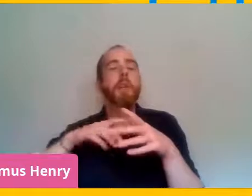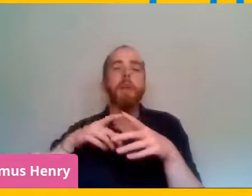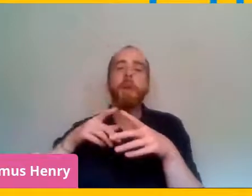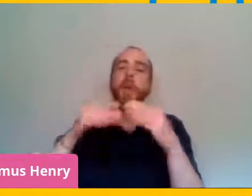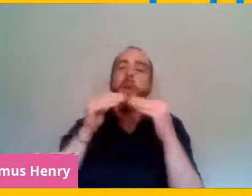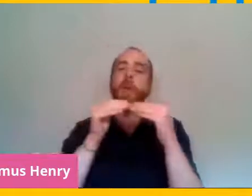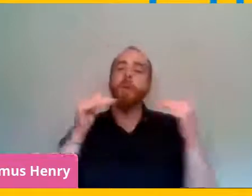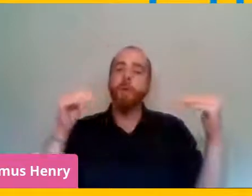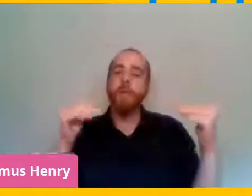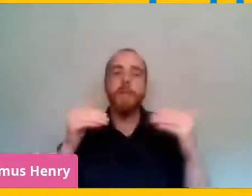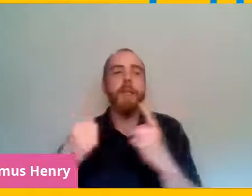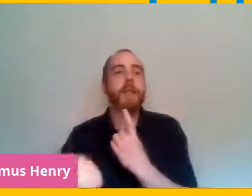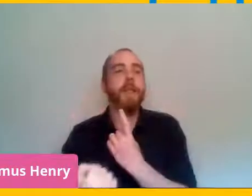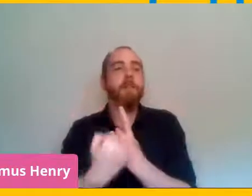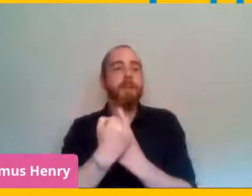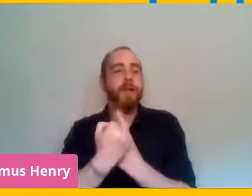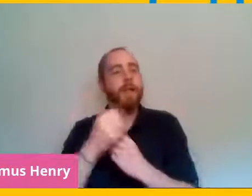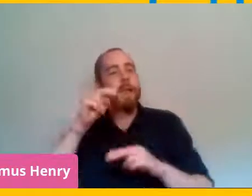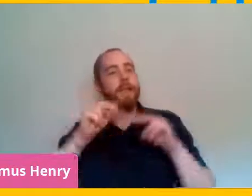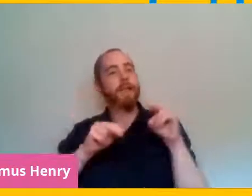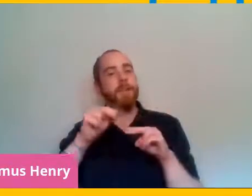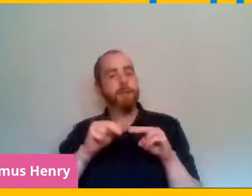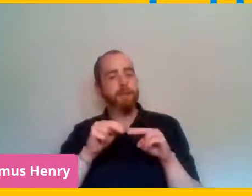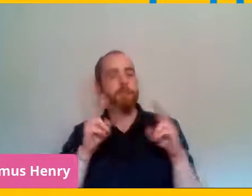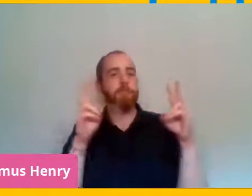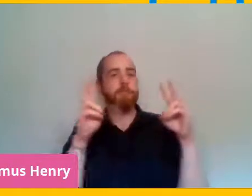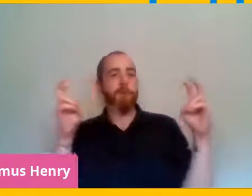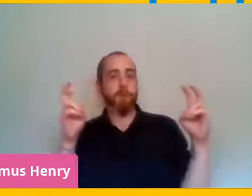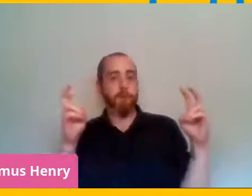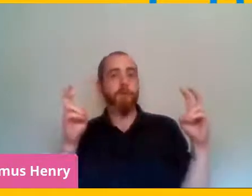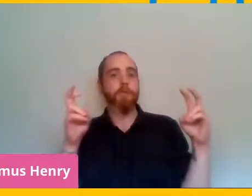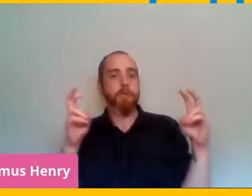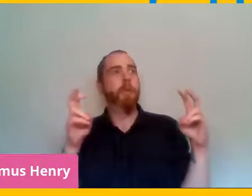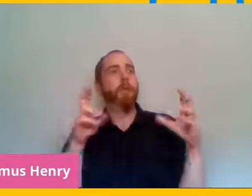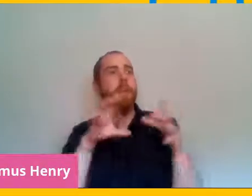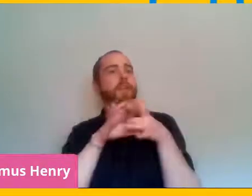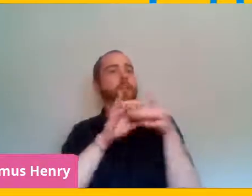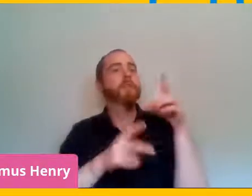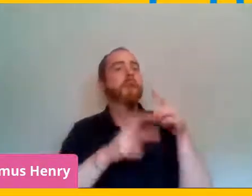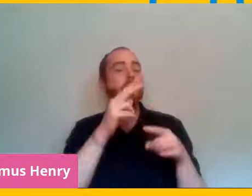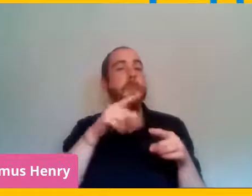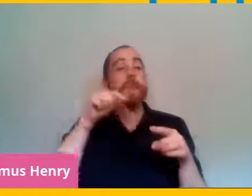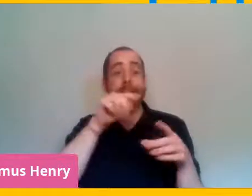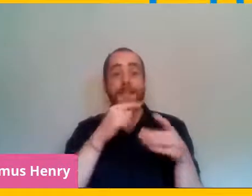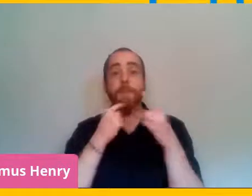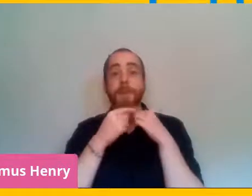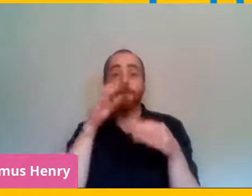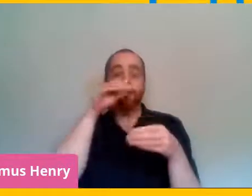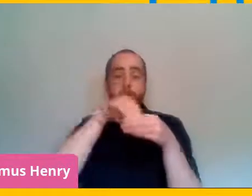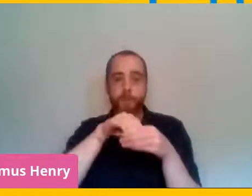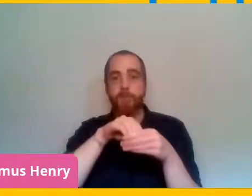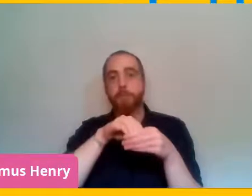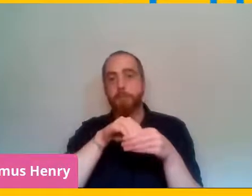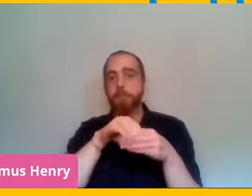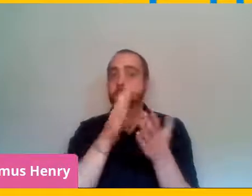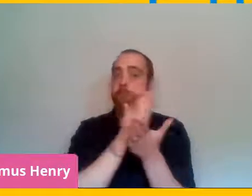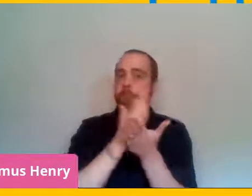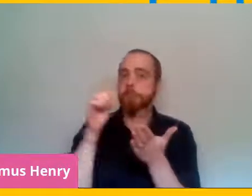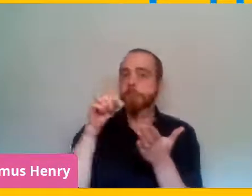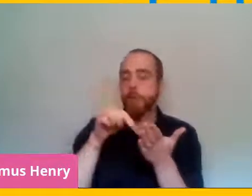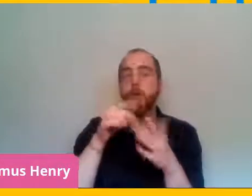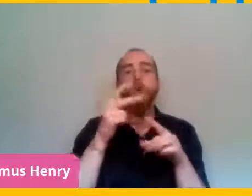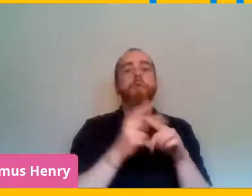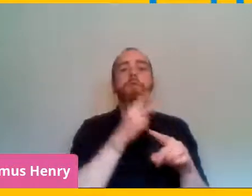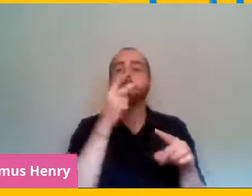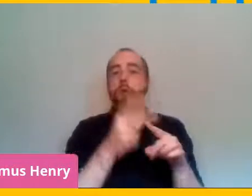to ask for an equality impact assessment of any proposed cuts. So that would include, and we need to be really clear about this,